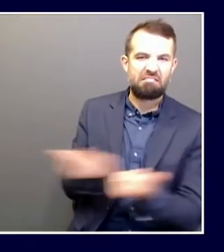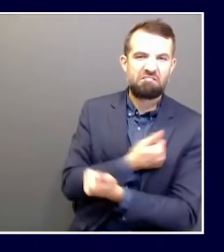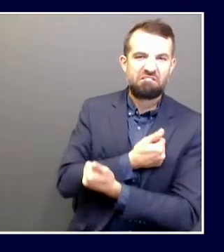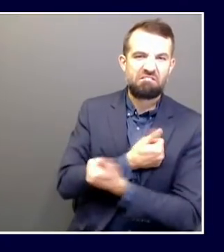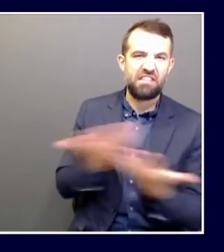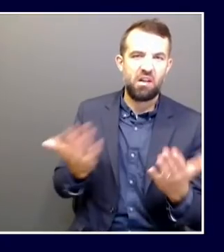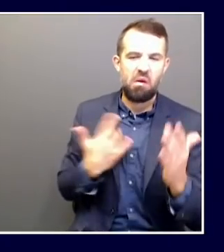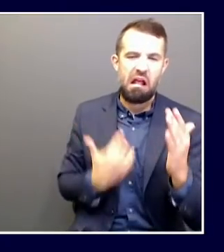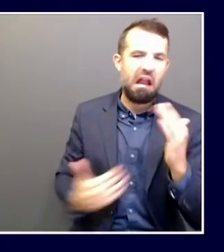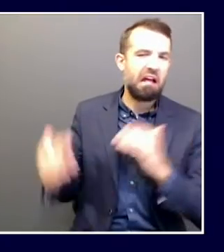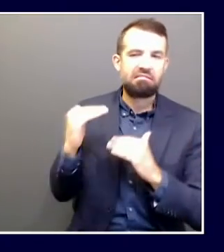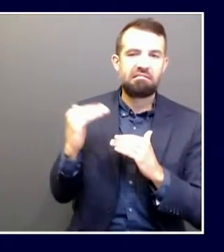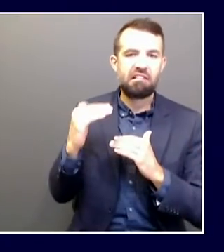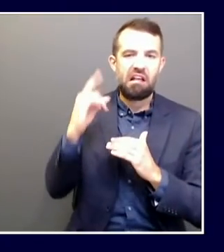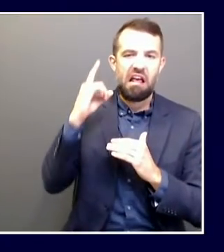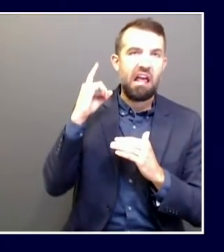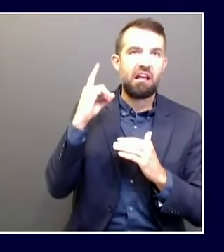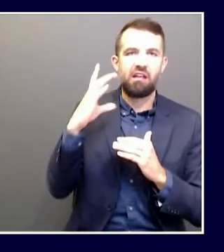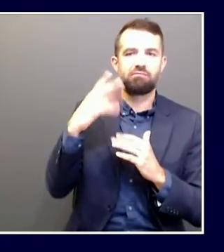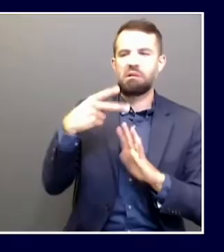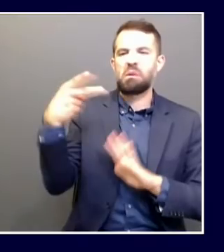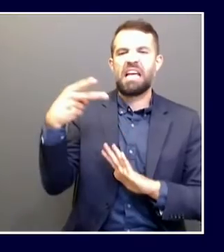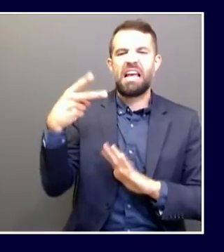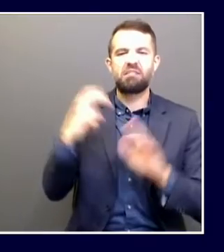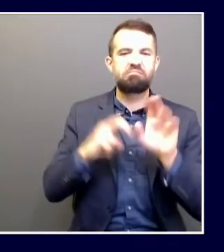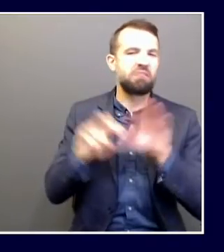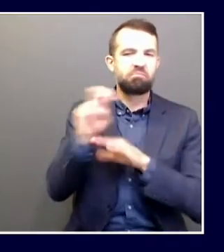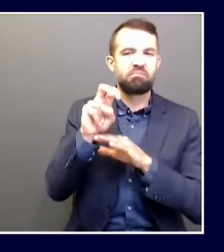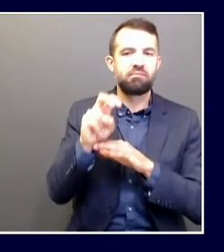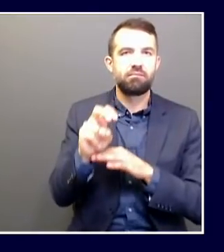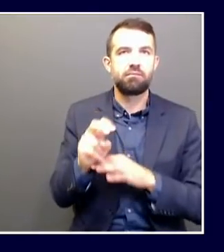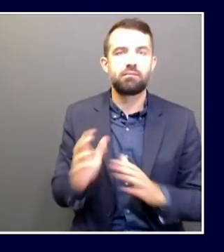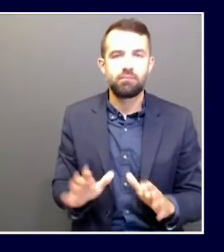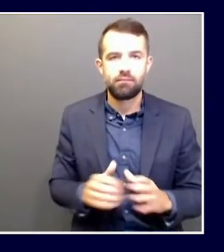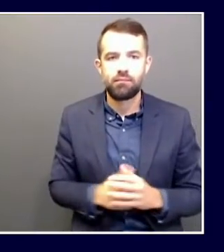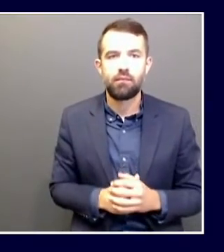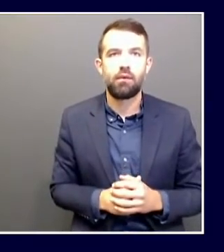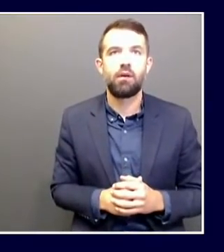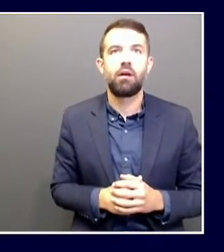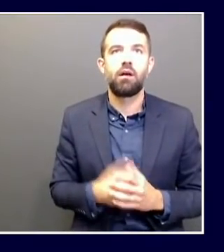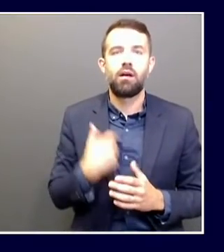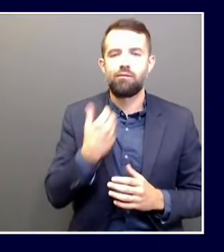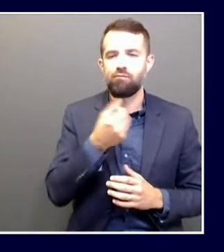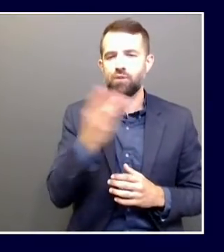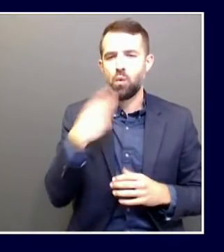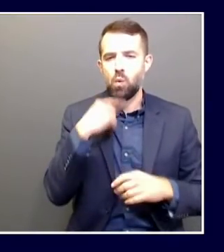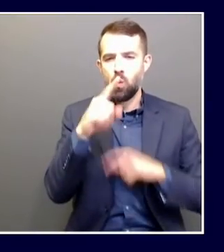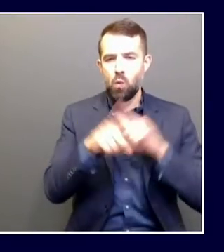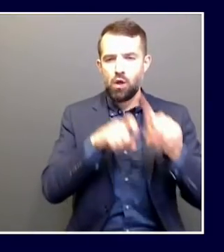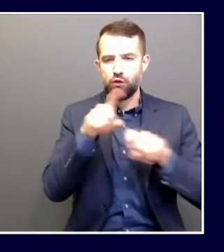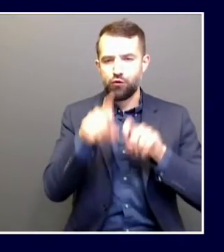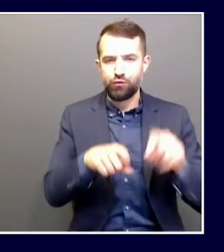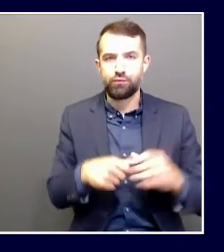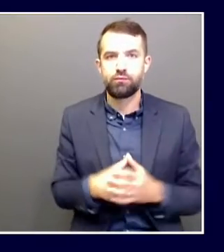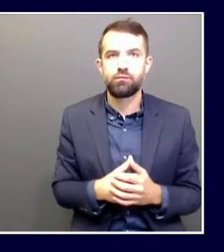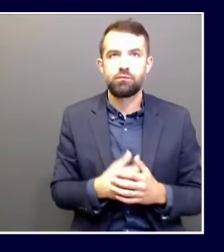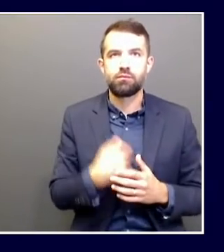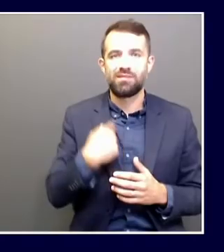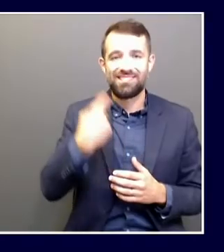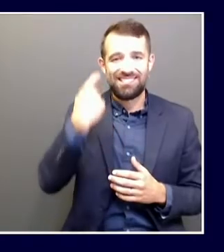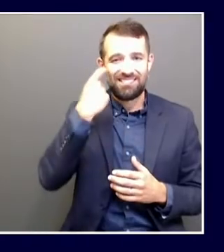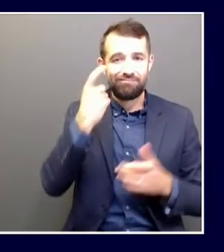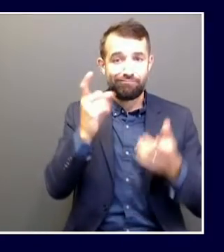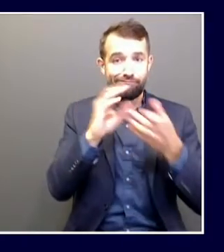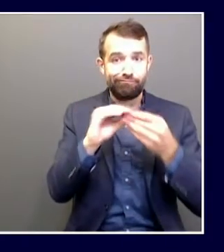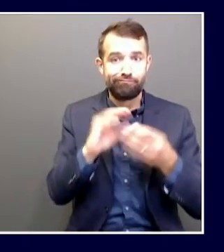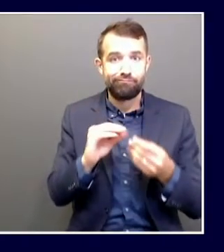So I have a couple of things that I would love to bounce off of you. One of which you were just talking about in terms of the urban-rural